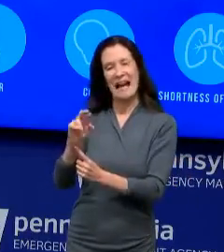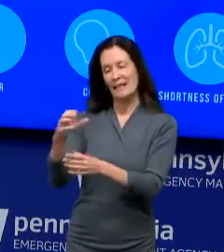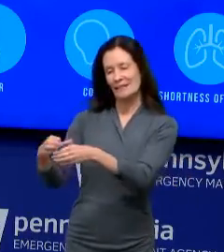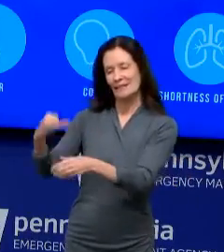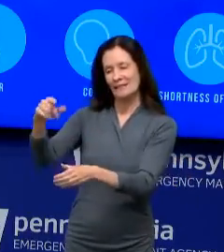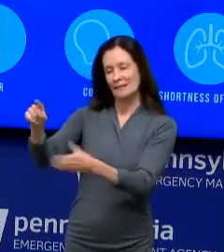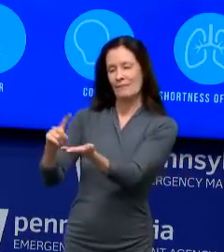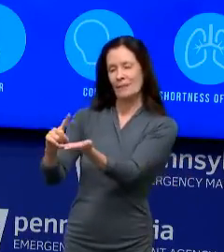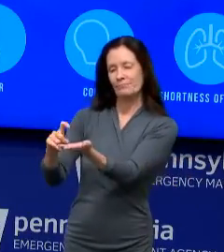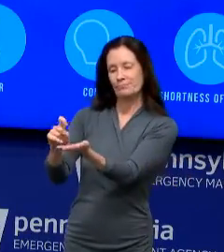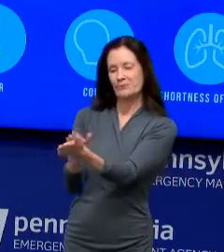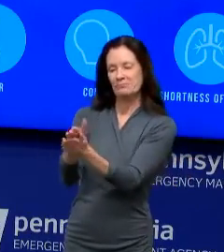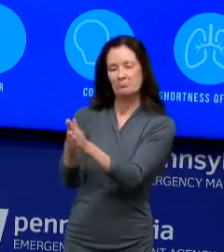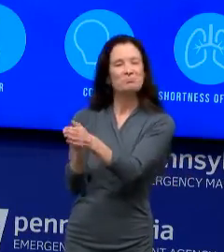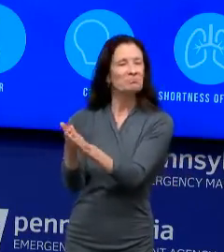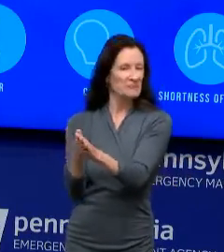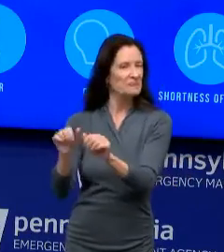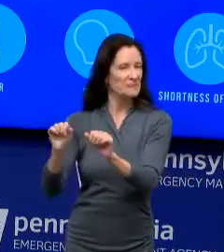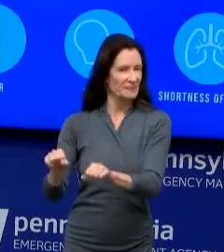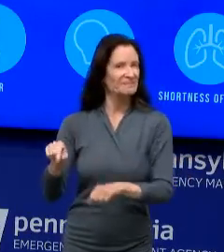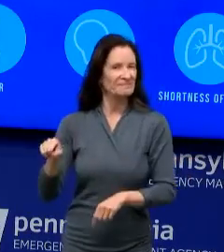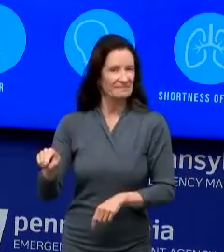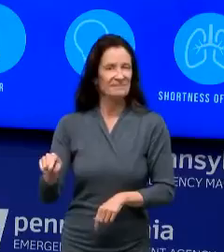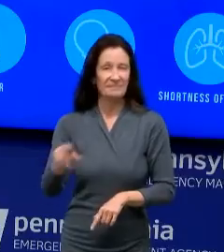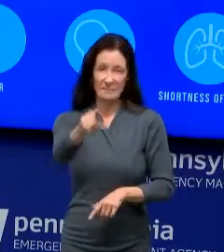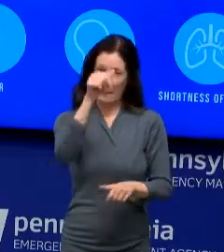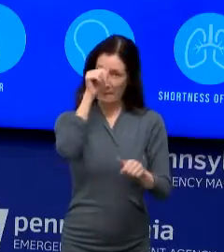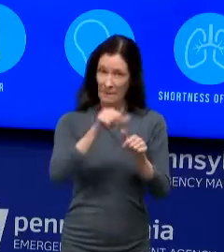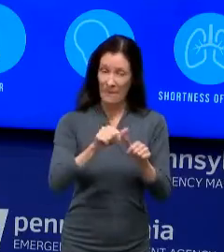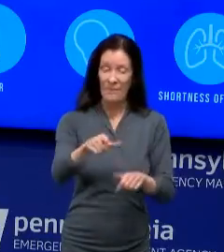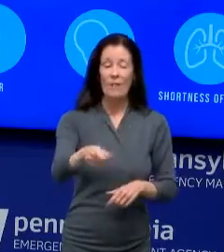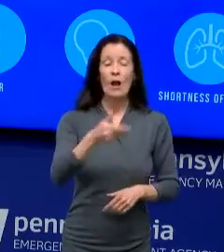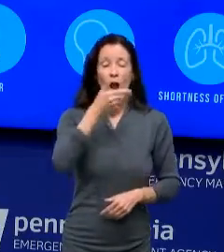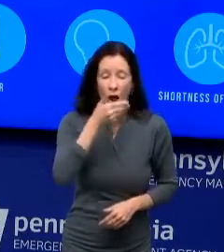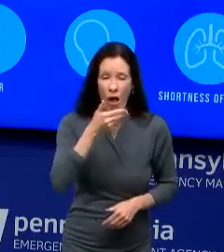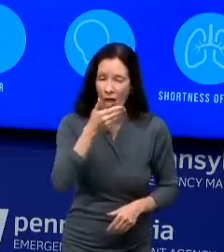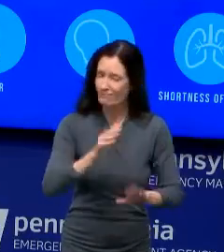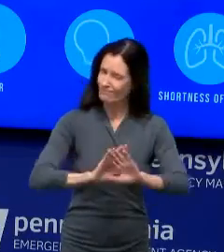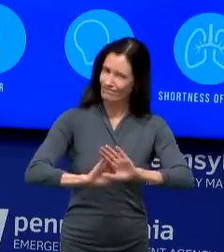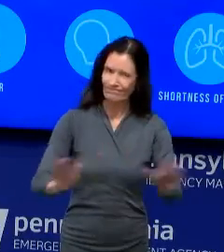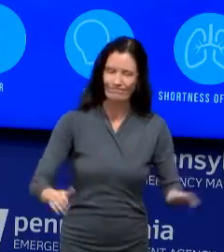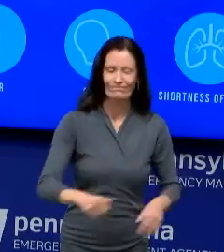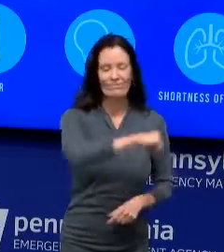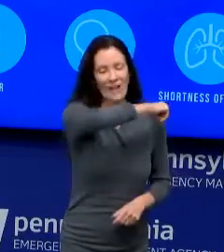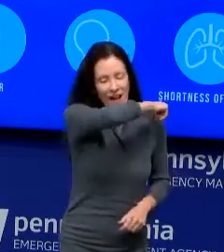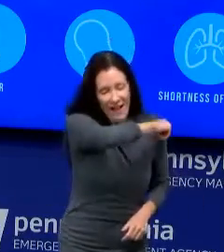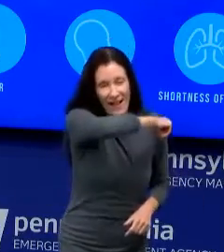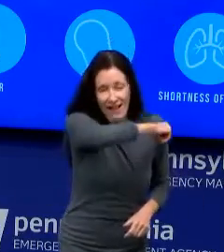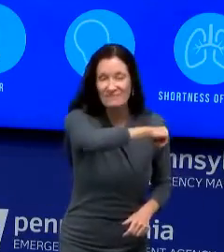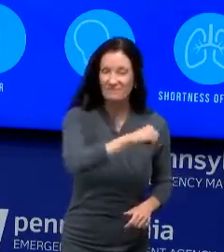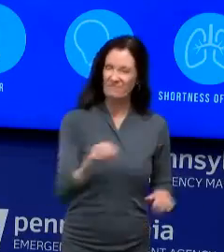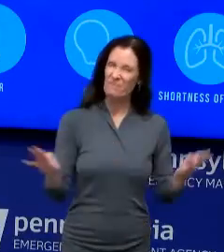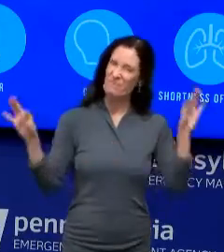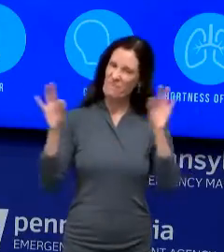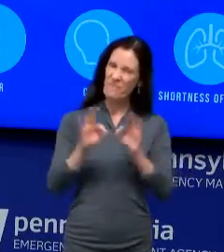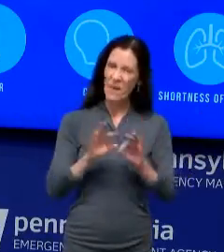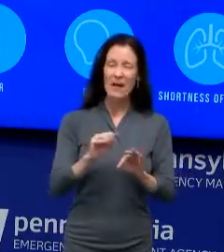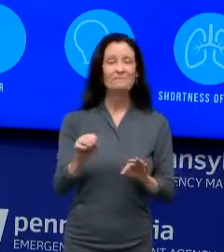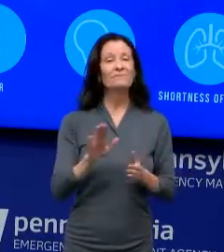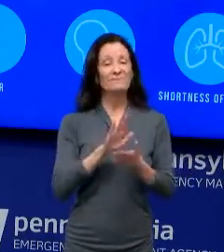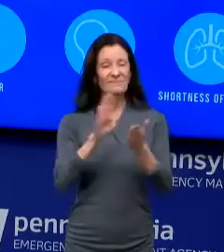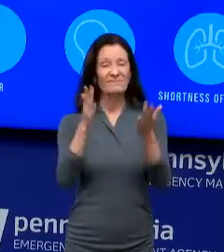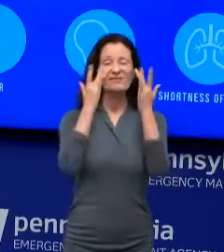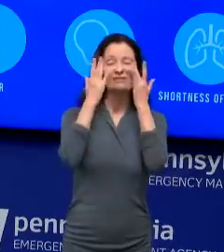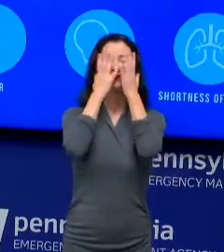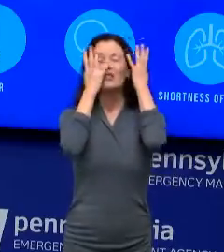available. Cover any coughs or sneezes with your elbow, not with your hands. Please don't touch your face,